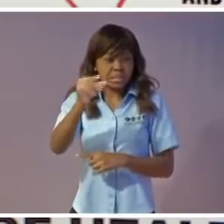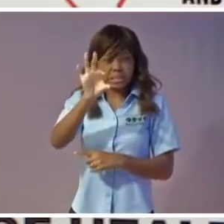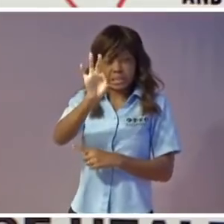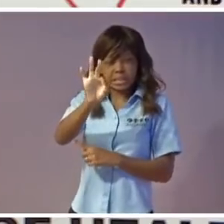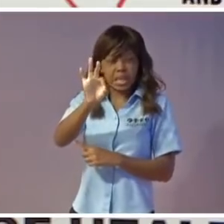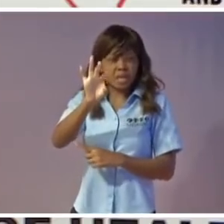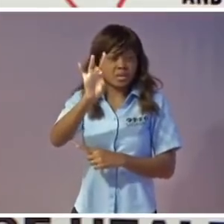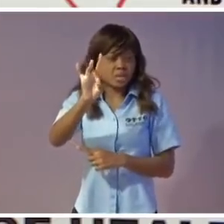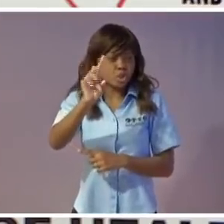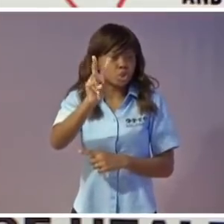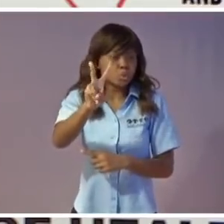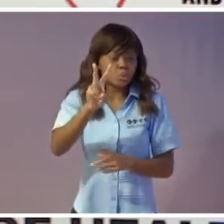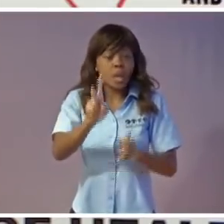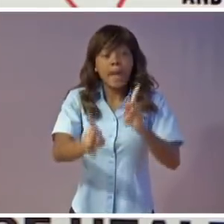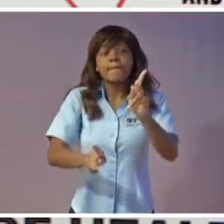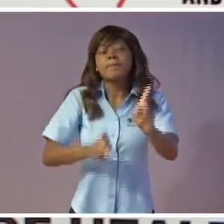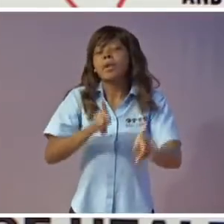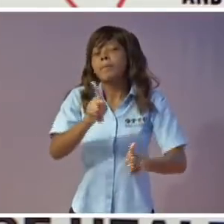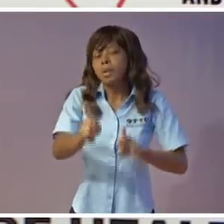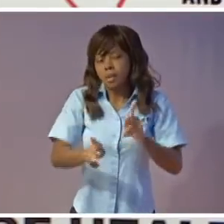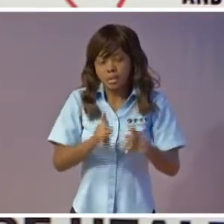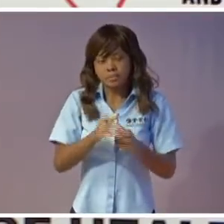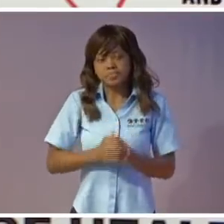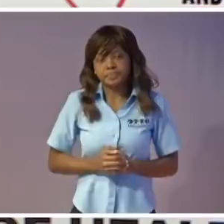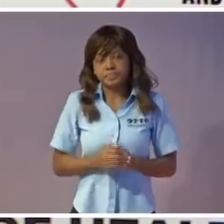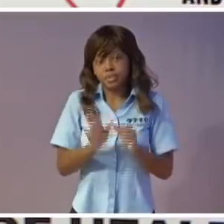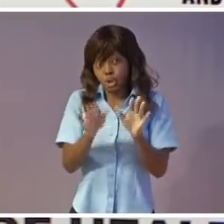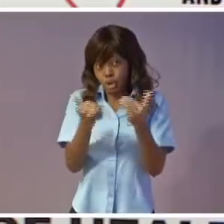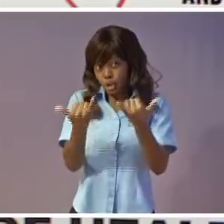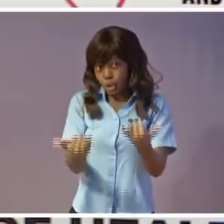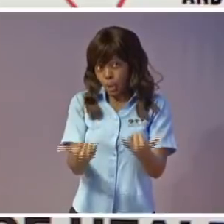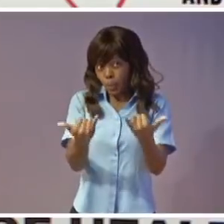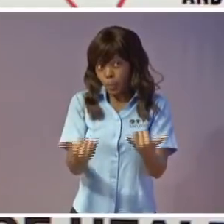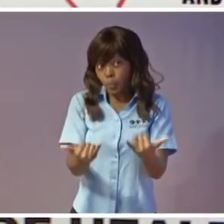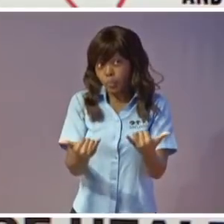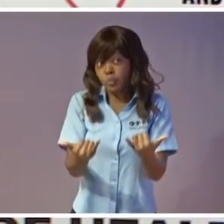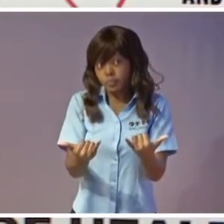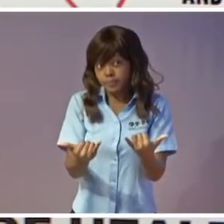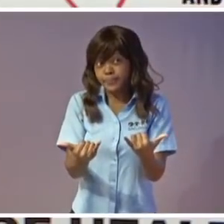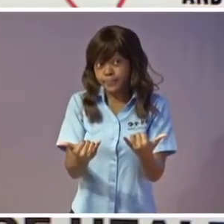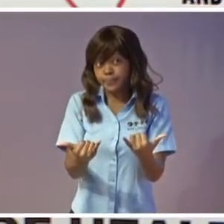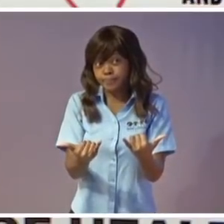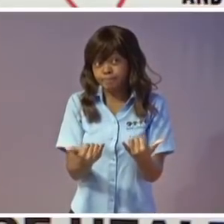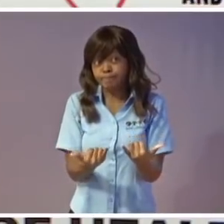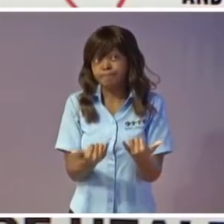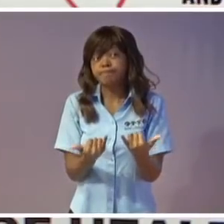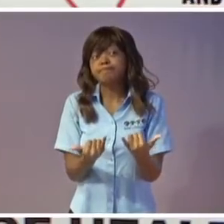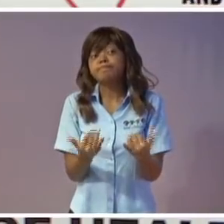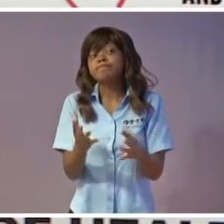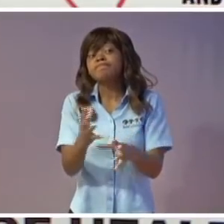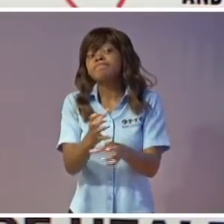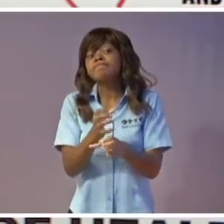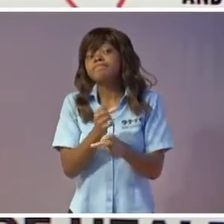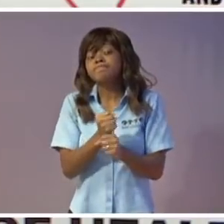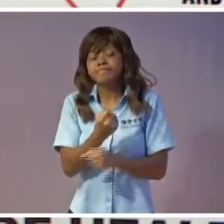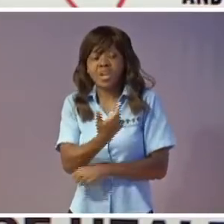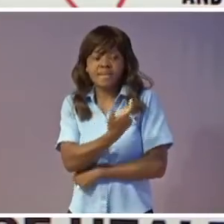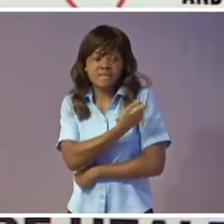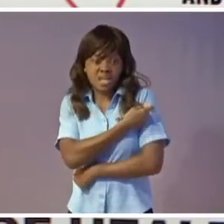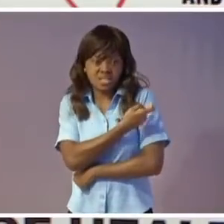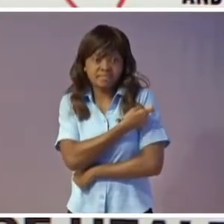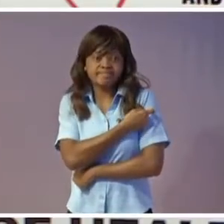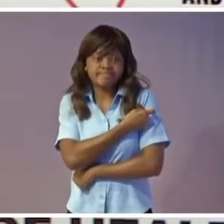668,982 persons are now on their way to being fully vaccinated, which is 47.8% of